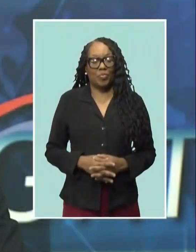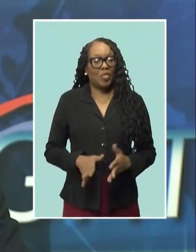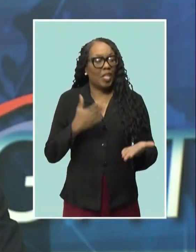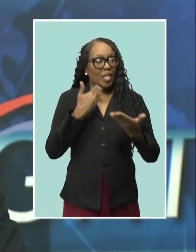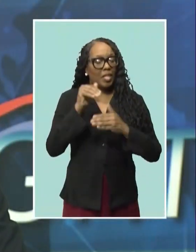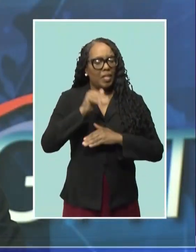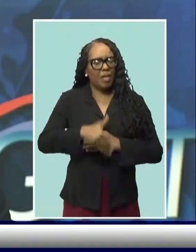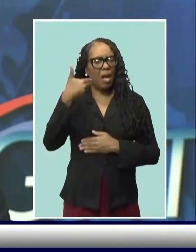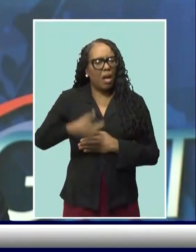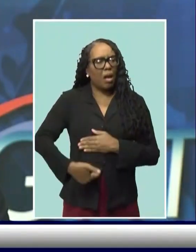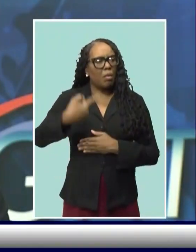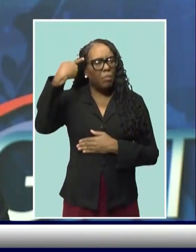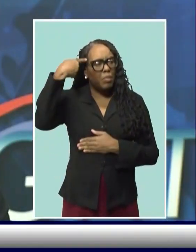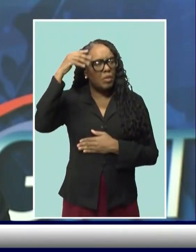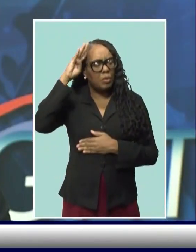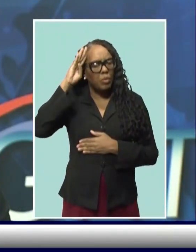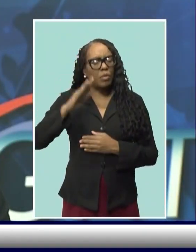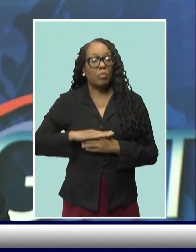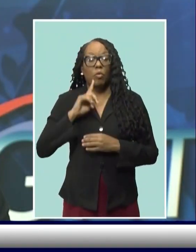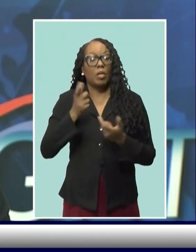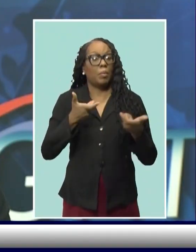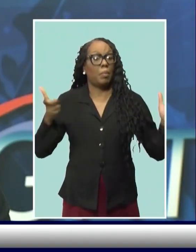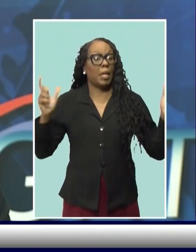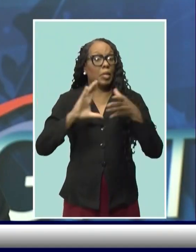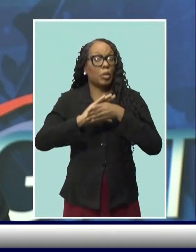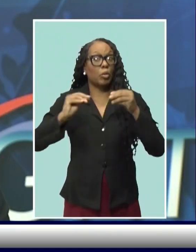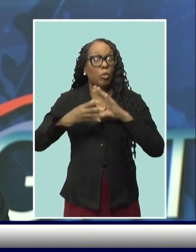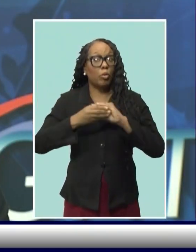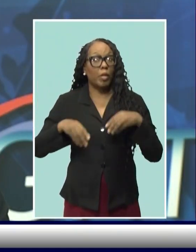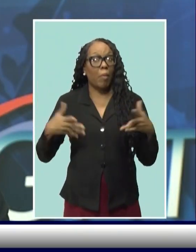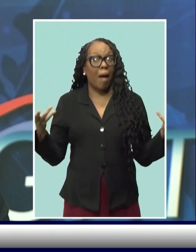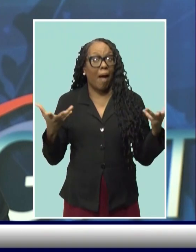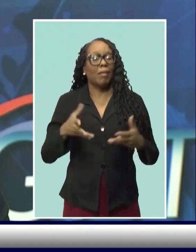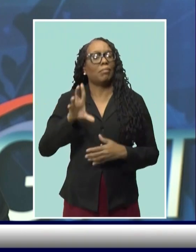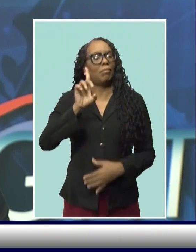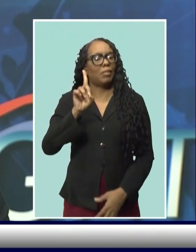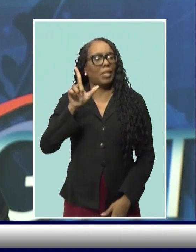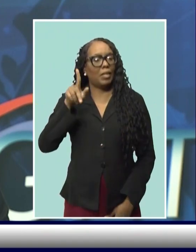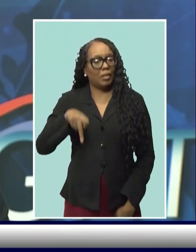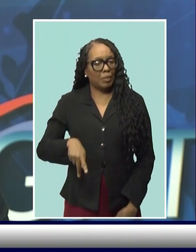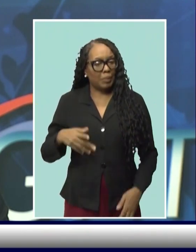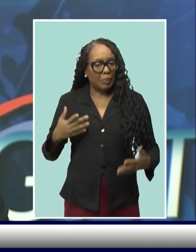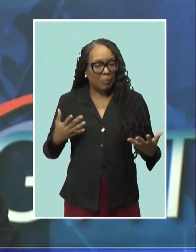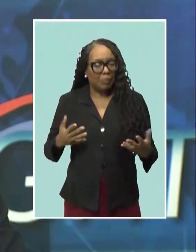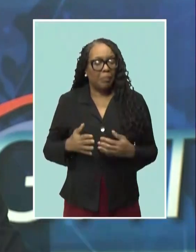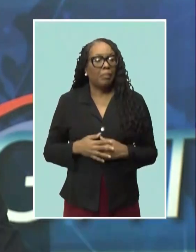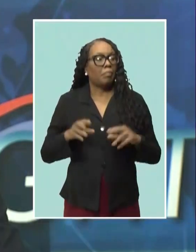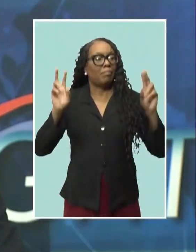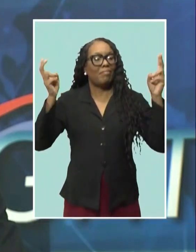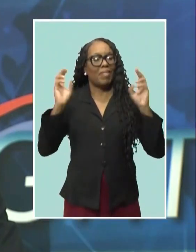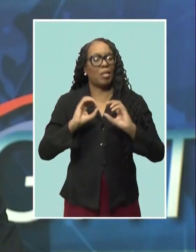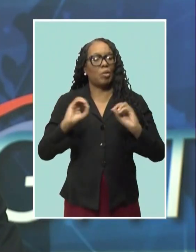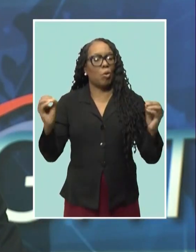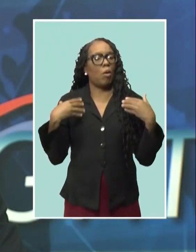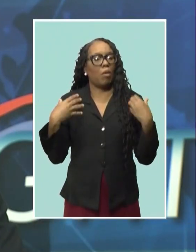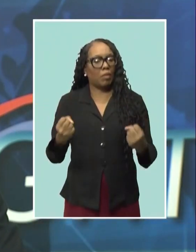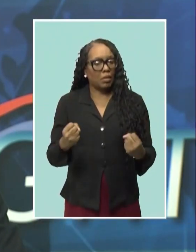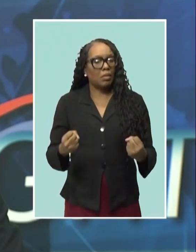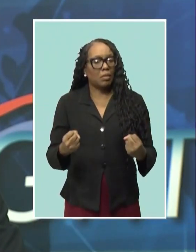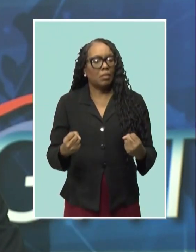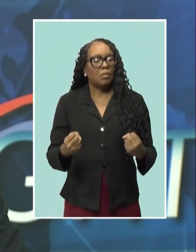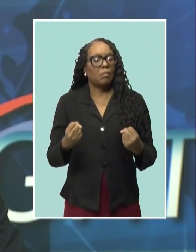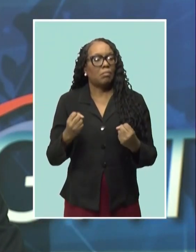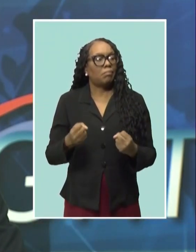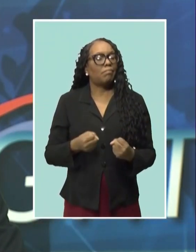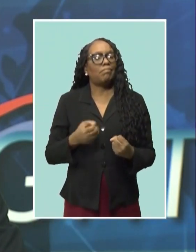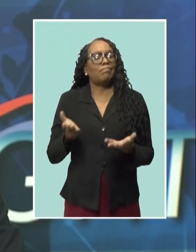Good evening, I'm Pearson Bowie. A major development tonight in the Democratic Labour Party. A no-confidence motion has been